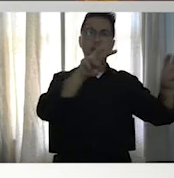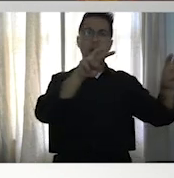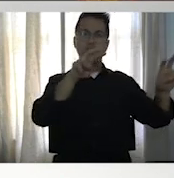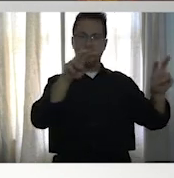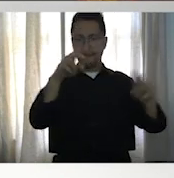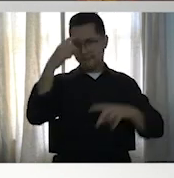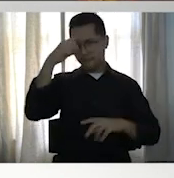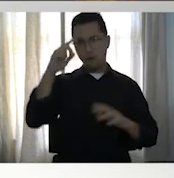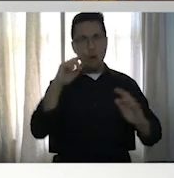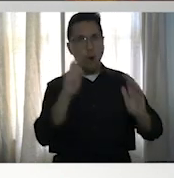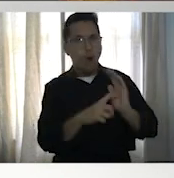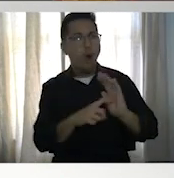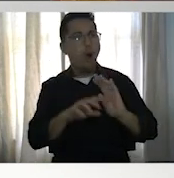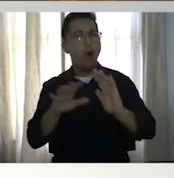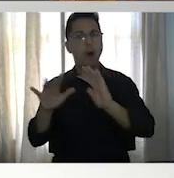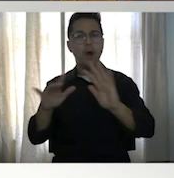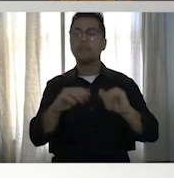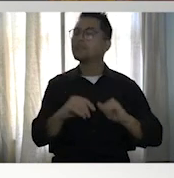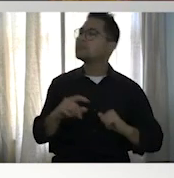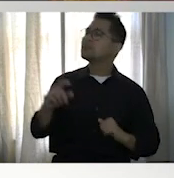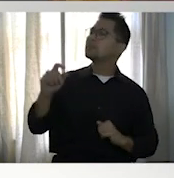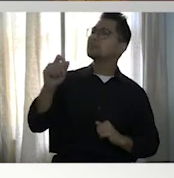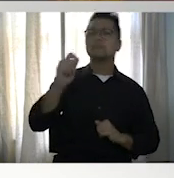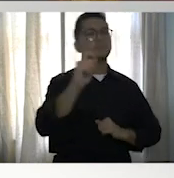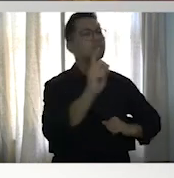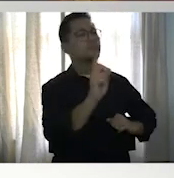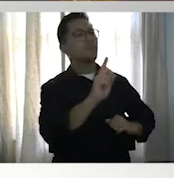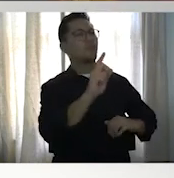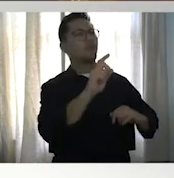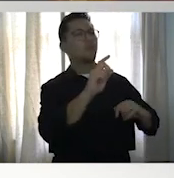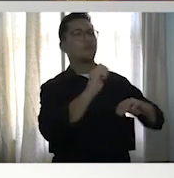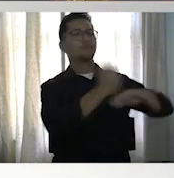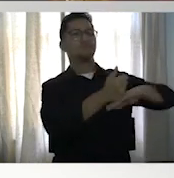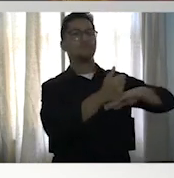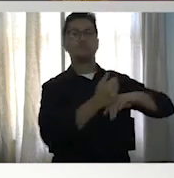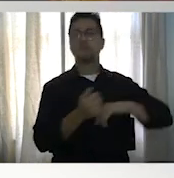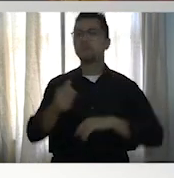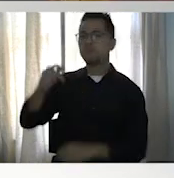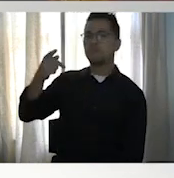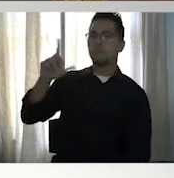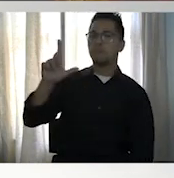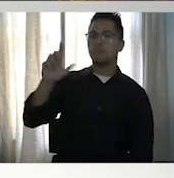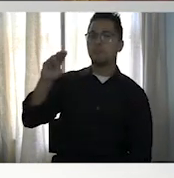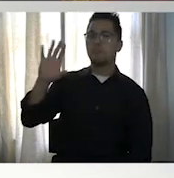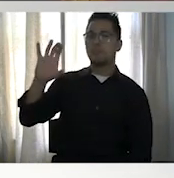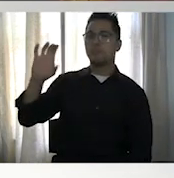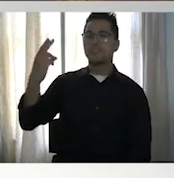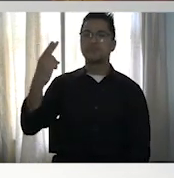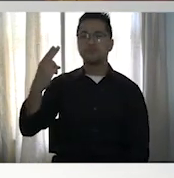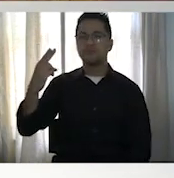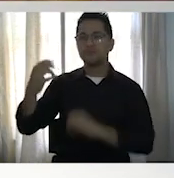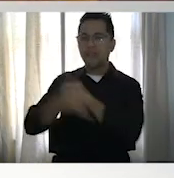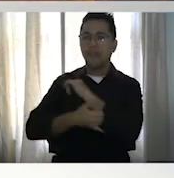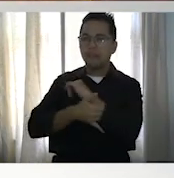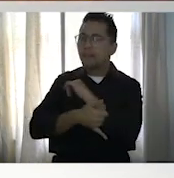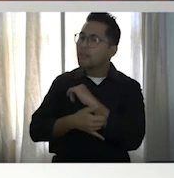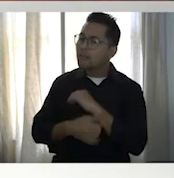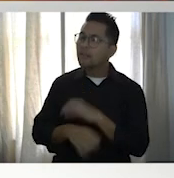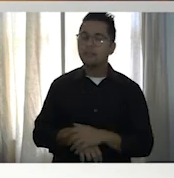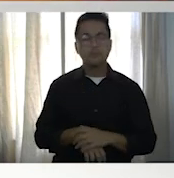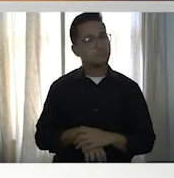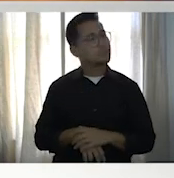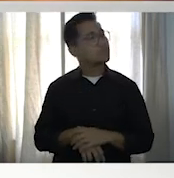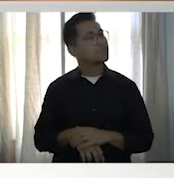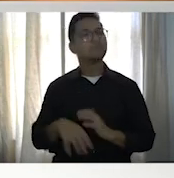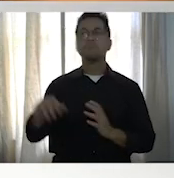know. Where do you practice? We're in Palm Beach County. But Together in a